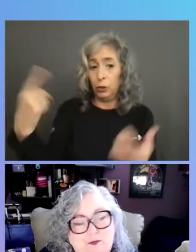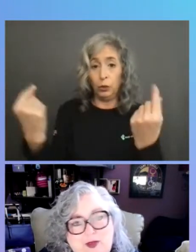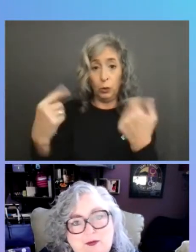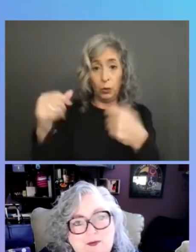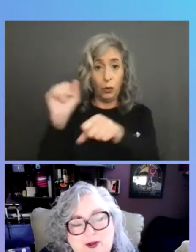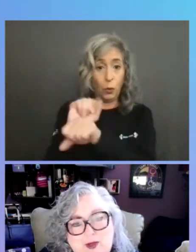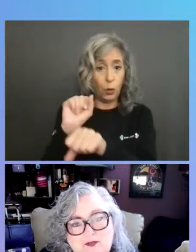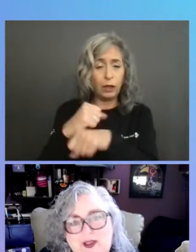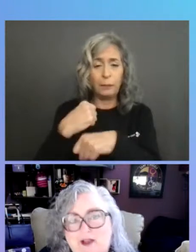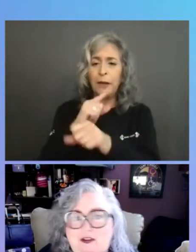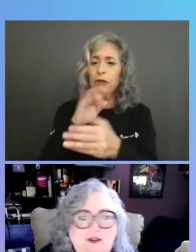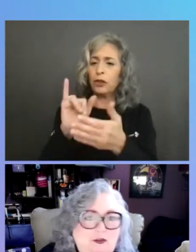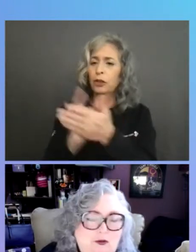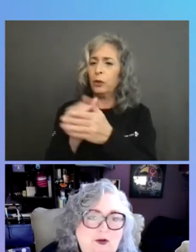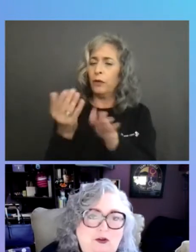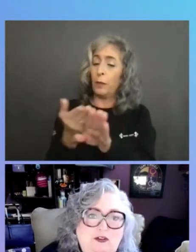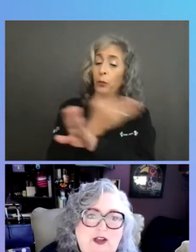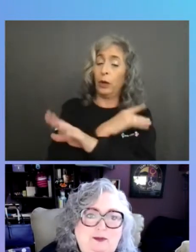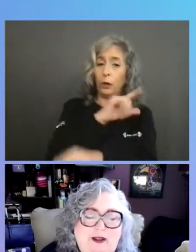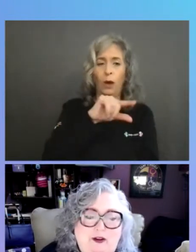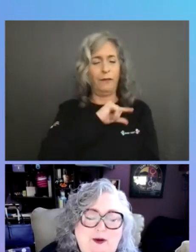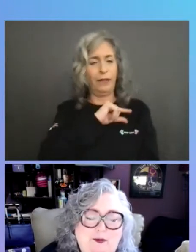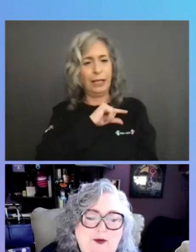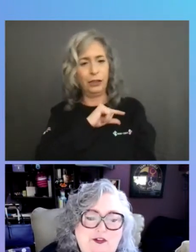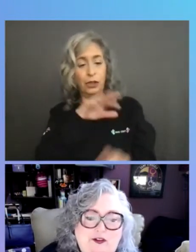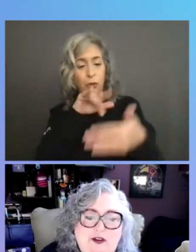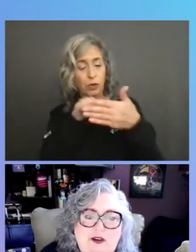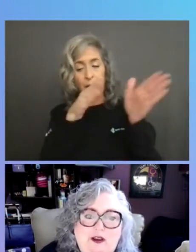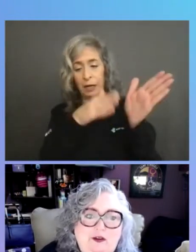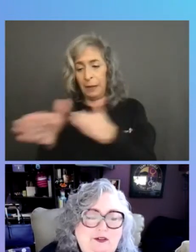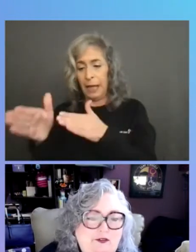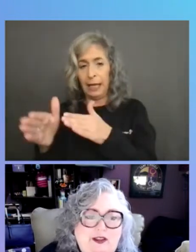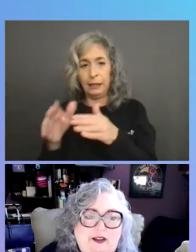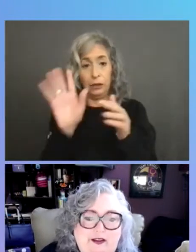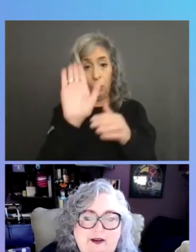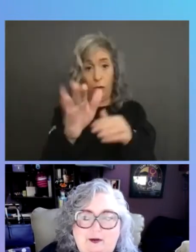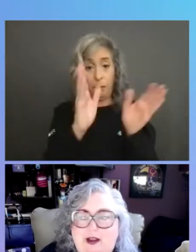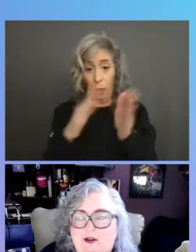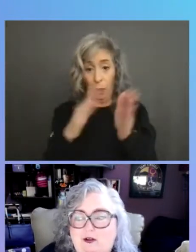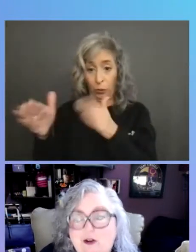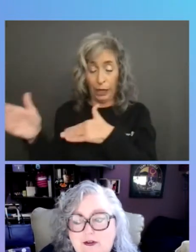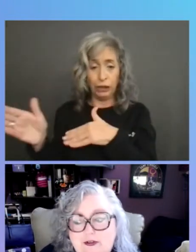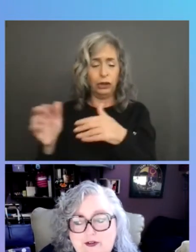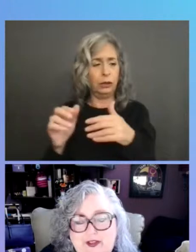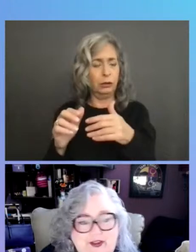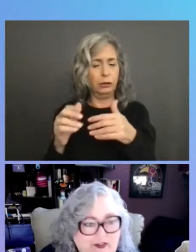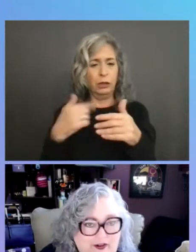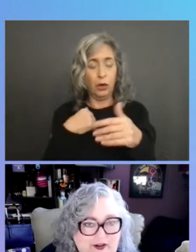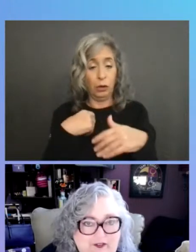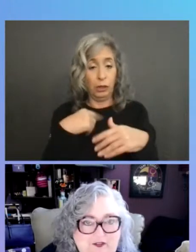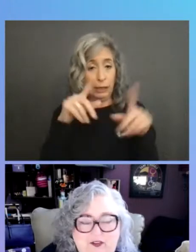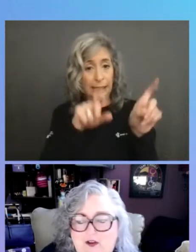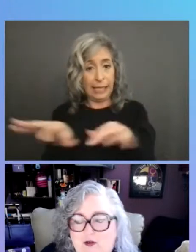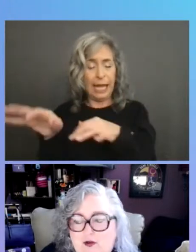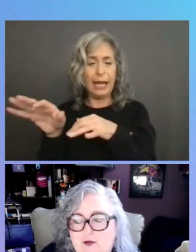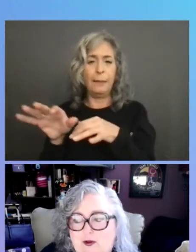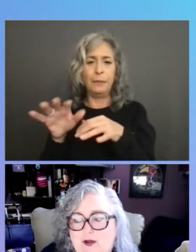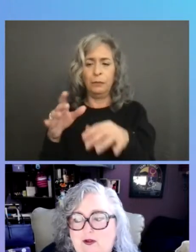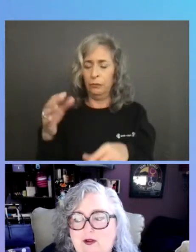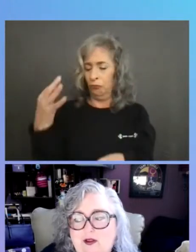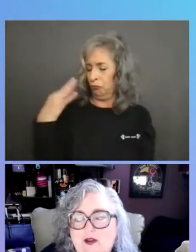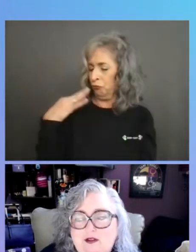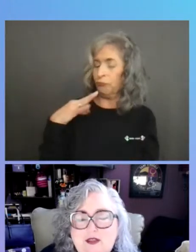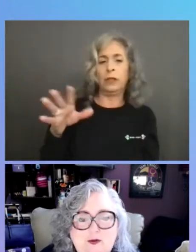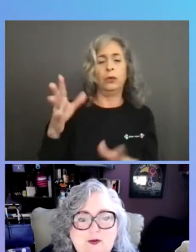sure that you've met the pre-qualifications. You'll do your study plan, your preparation. You'll sit for the exam, and you'll earn your certification if all